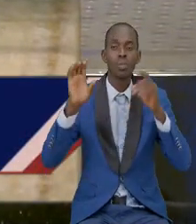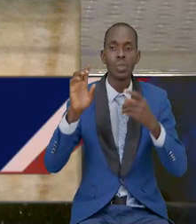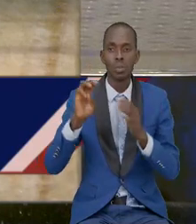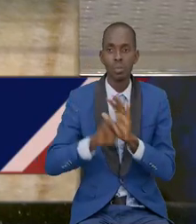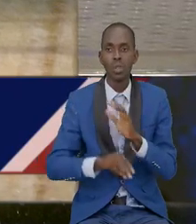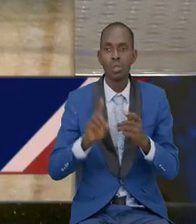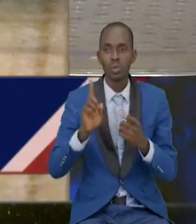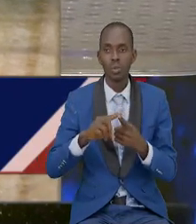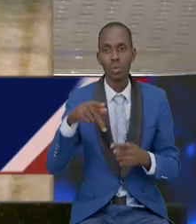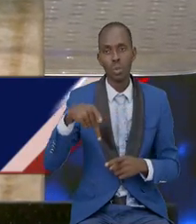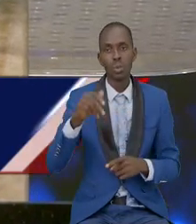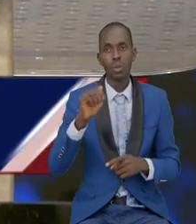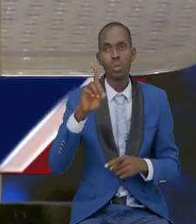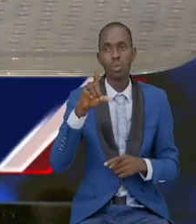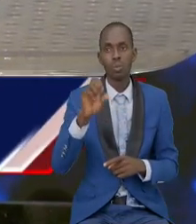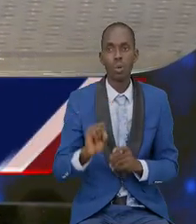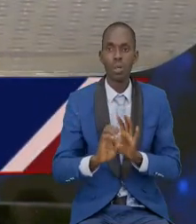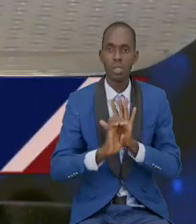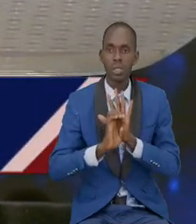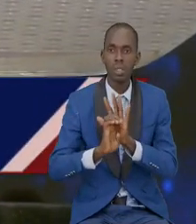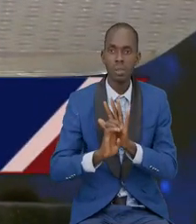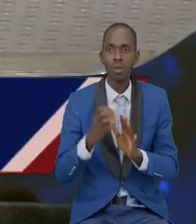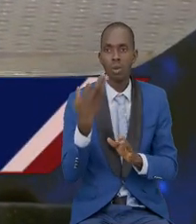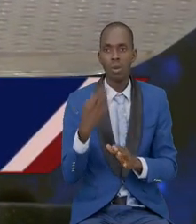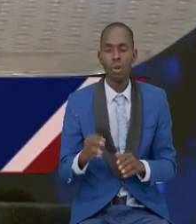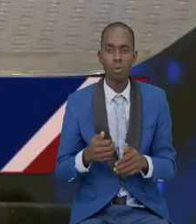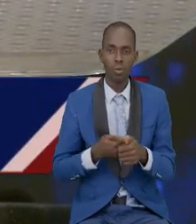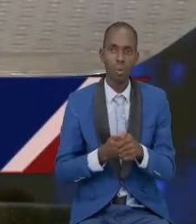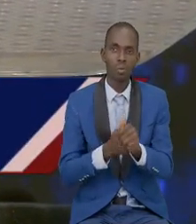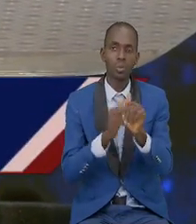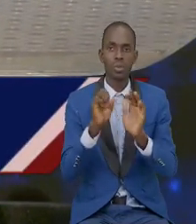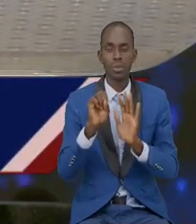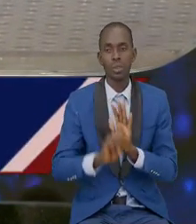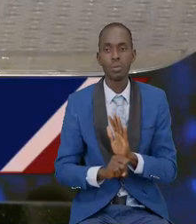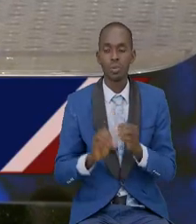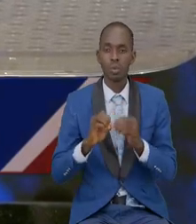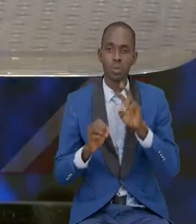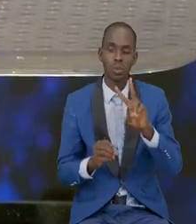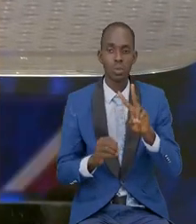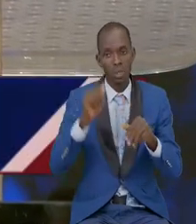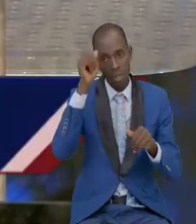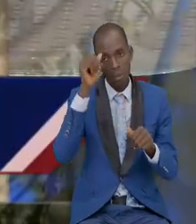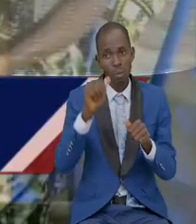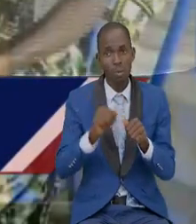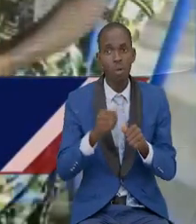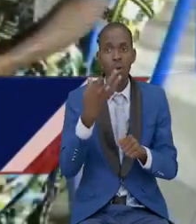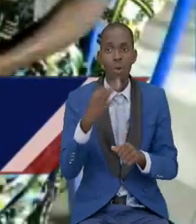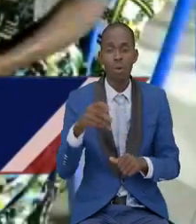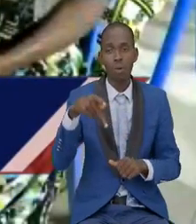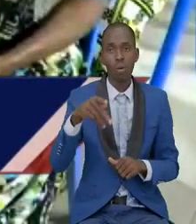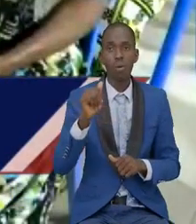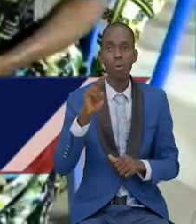Paul's pattern of apostleship. Number two, remembrance of Paul's